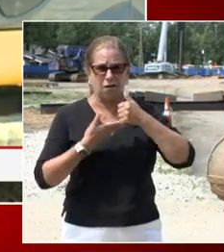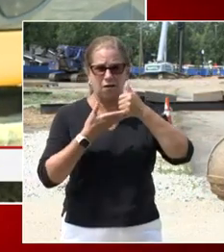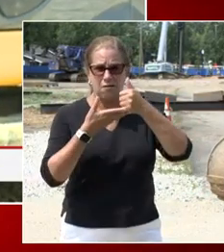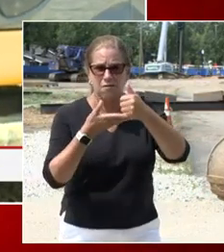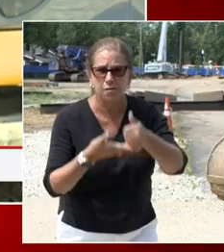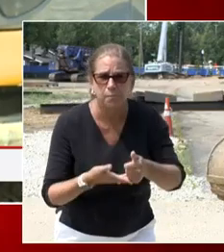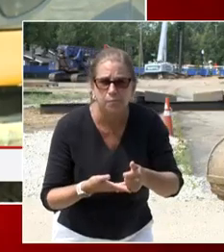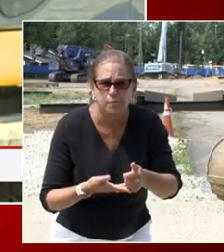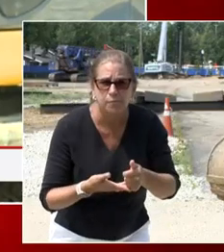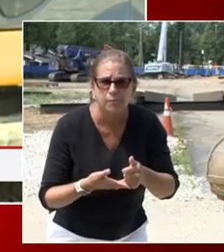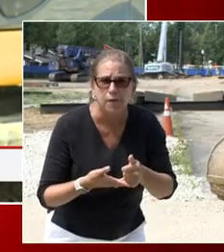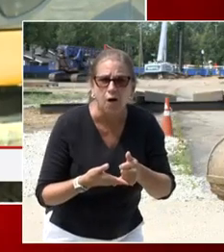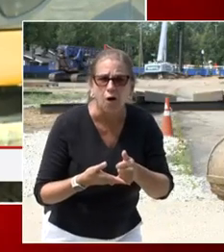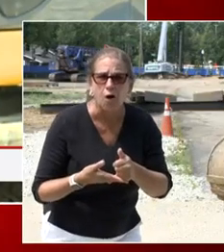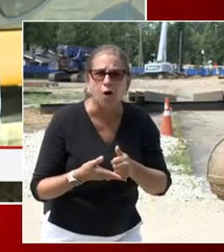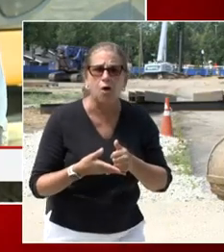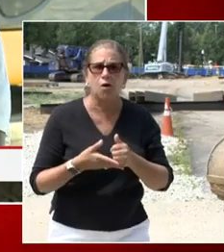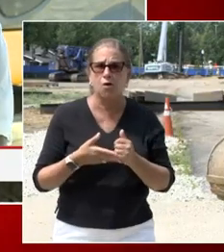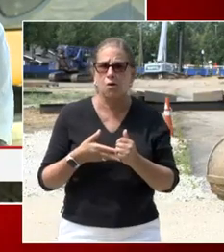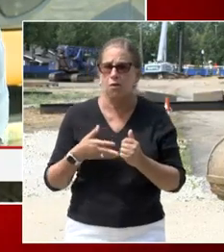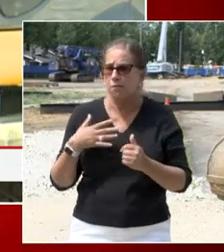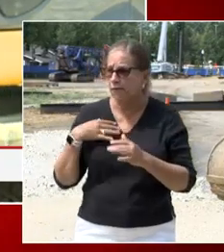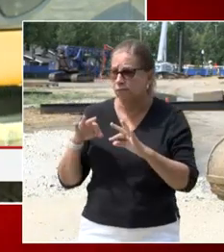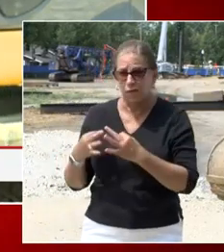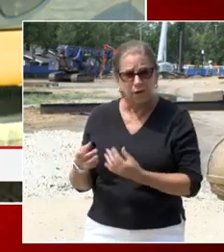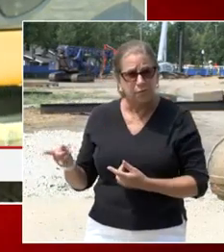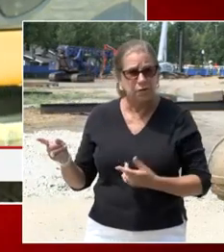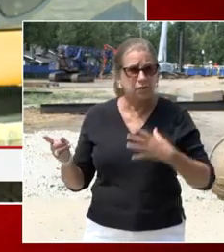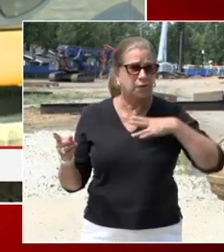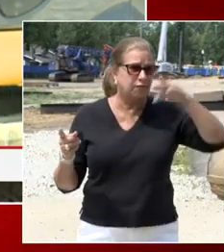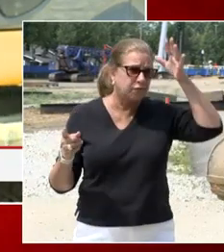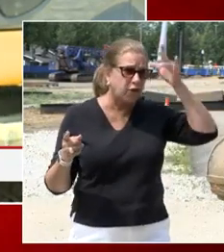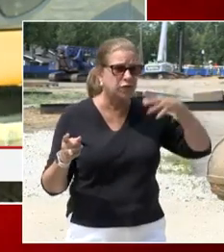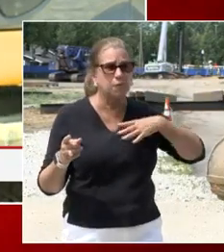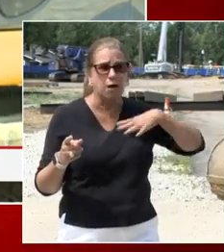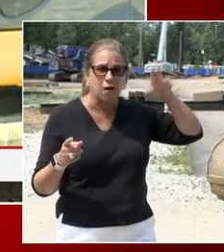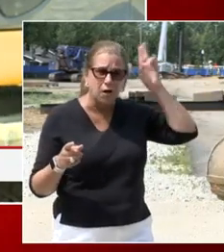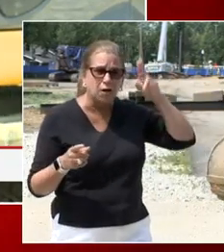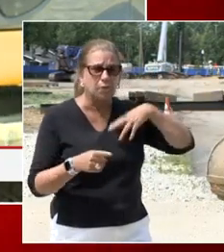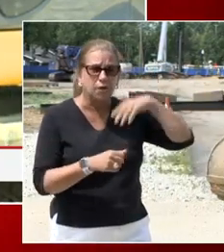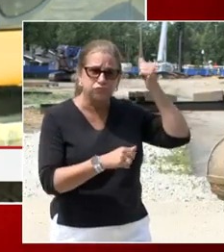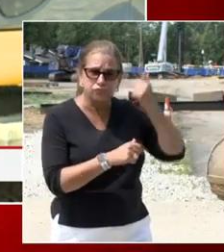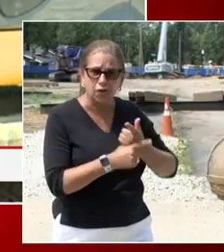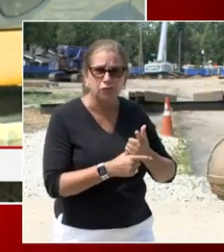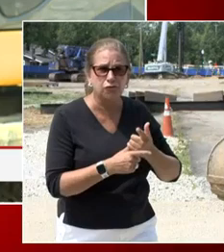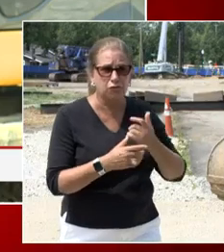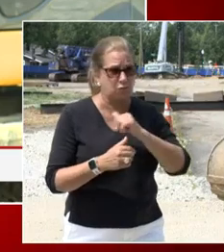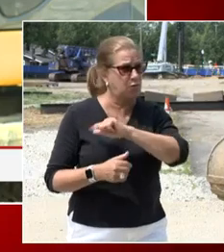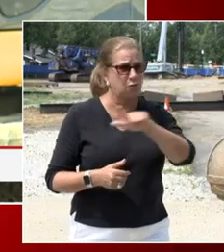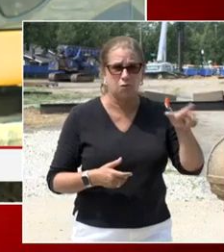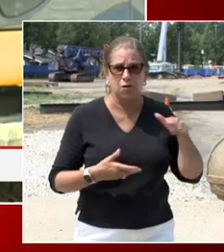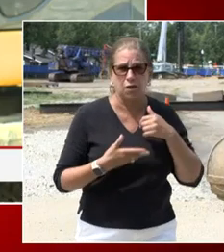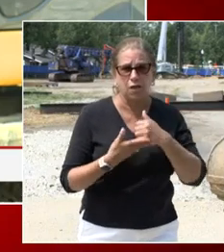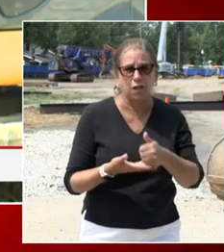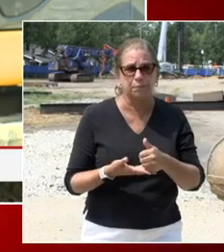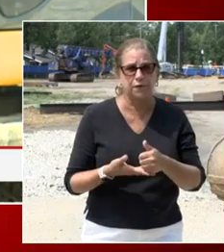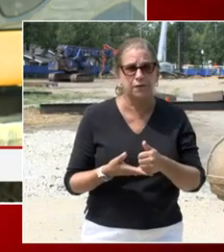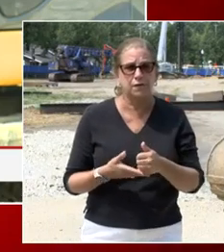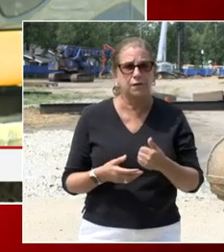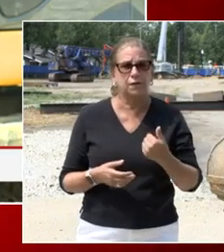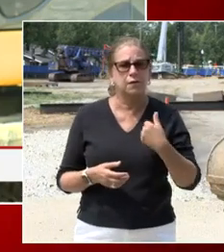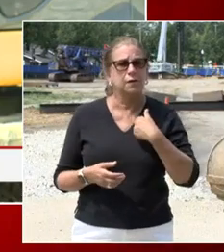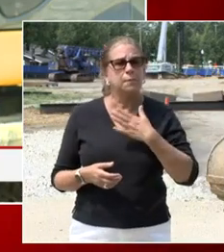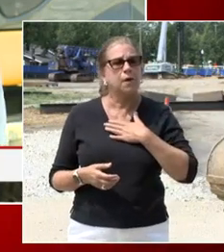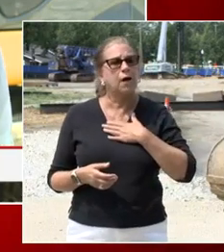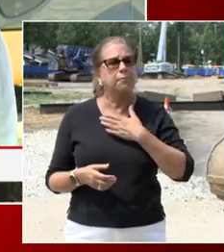family. I'm the father, uncle, brother, husband I should be. I'm the best neighbor you could have. I